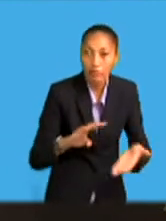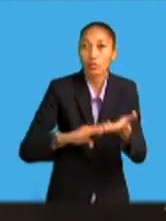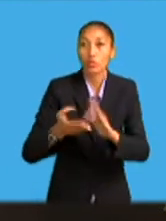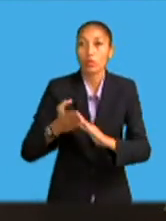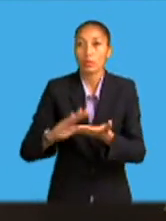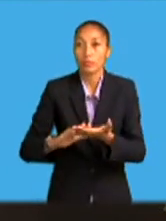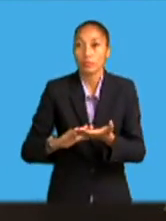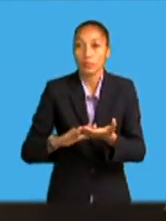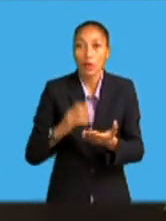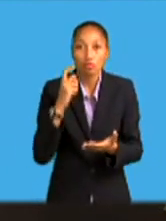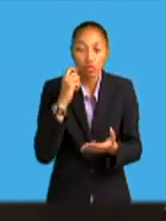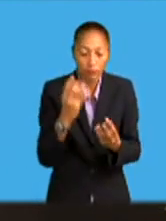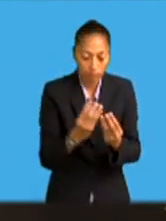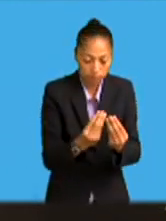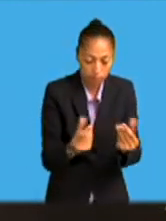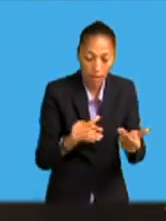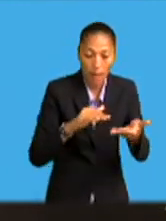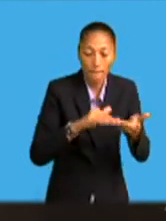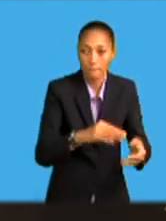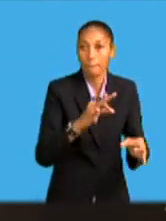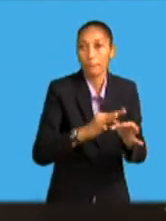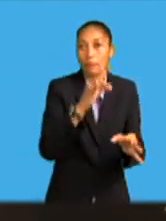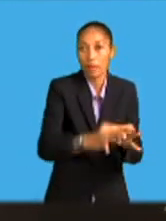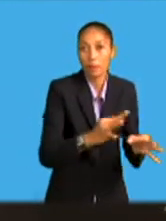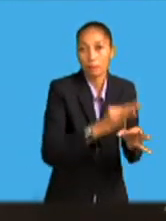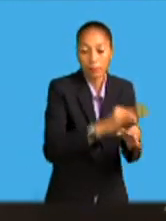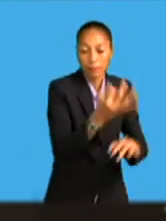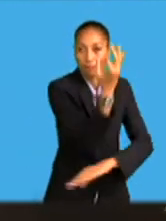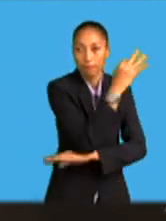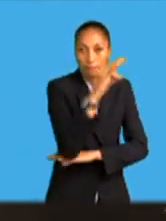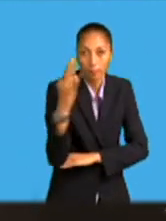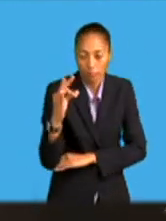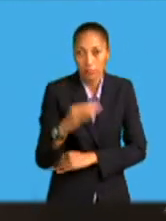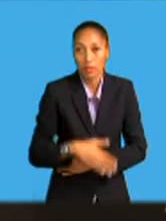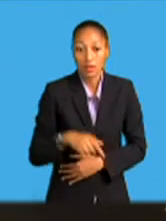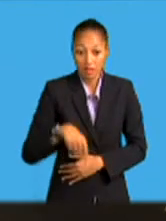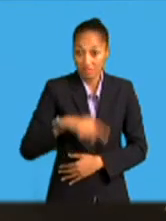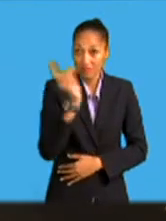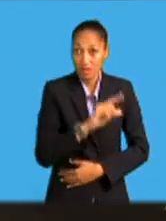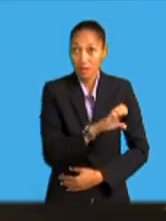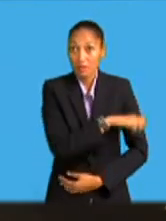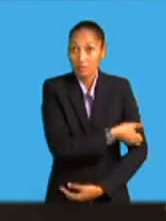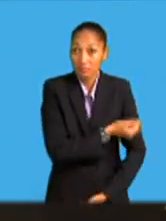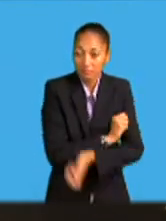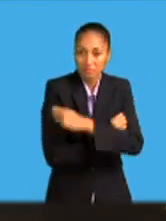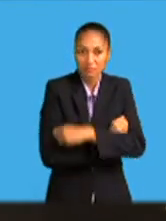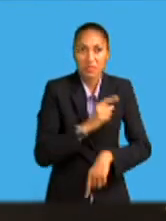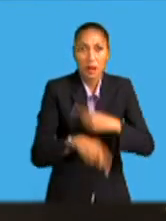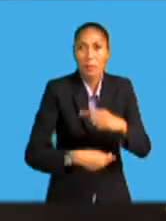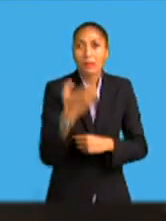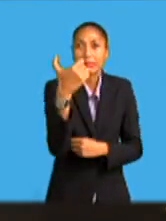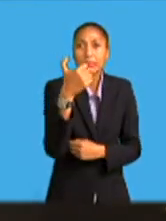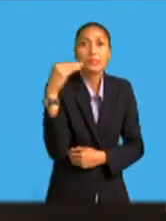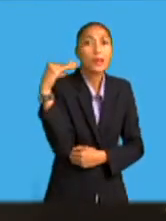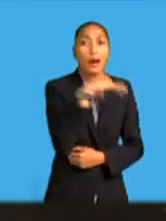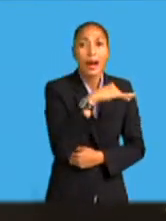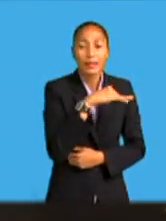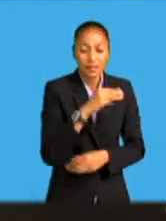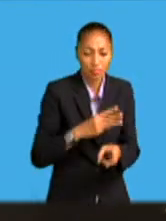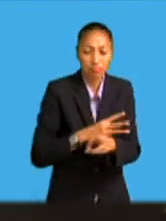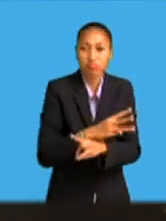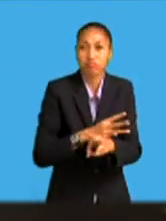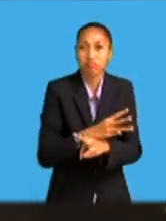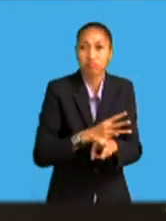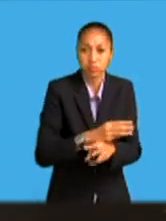the salvaging of their forest resources. To date, our efforts has produced 600 cubic meters of sawn timber